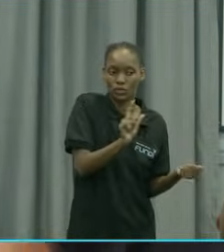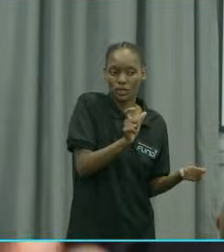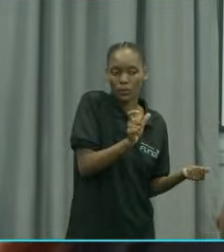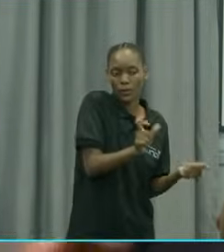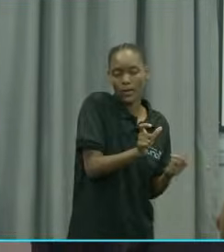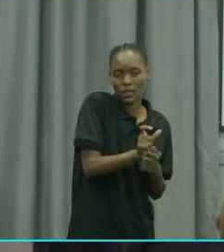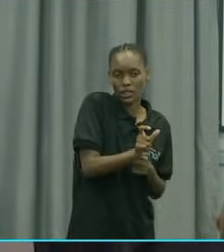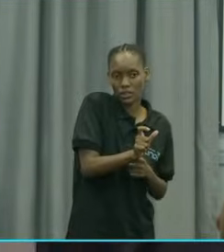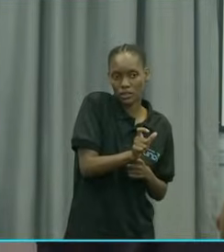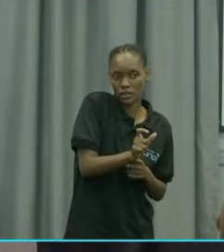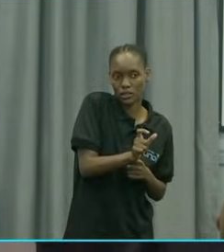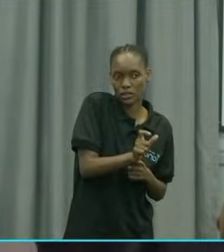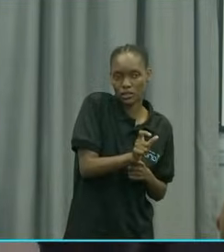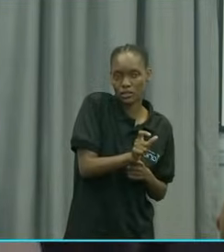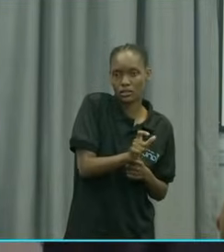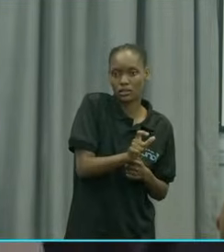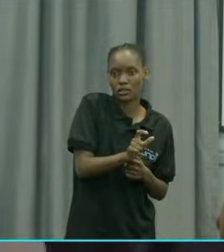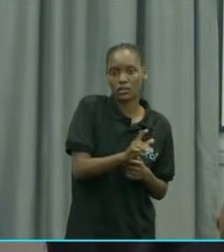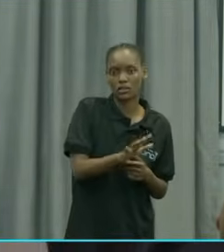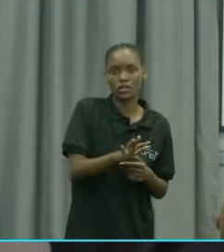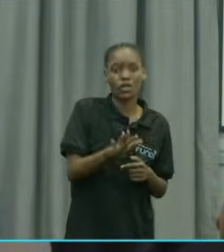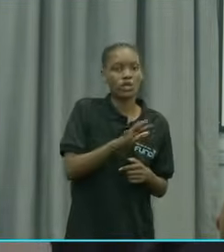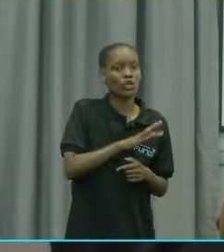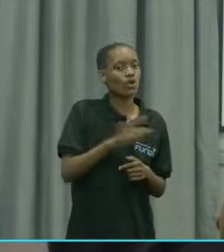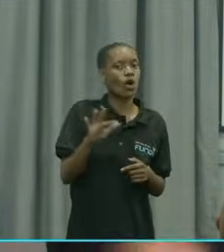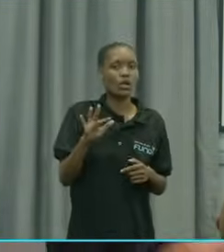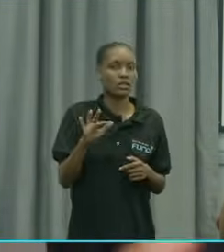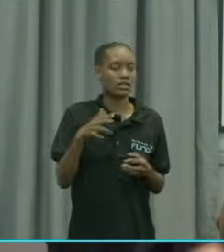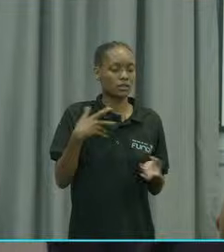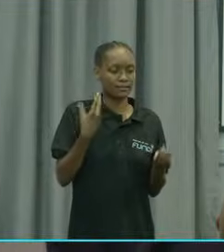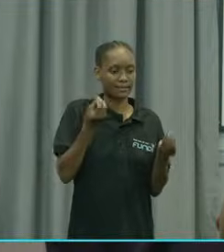not afforded the opportunity to be in the mainstream.